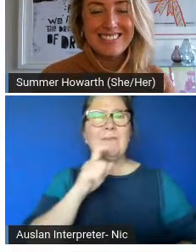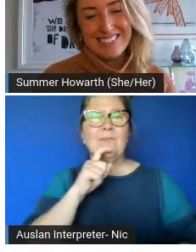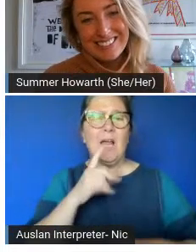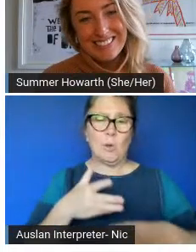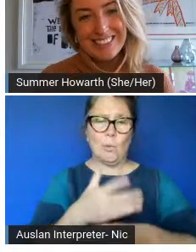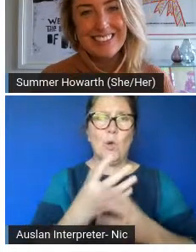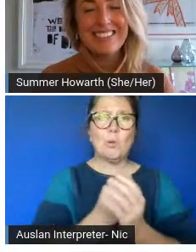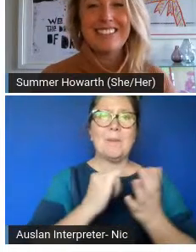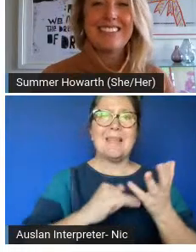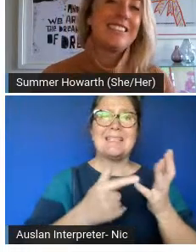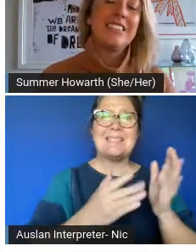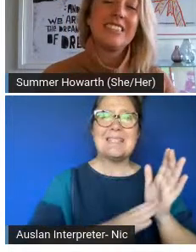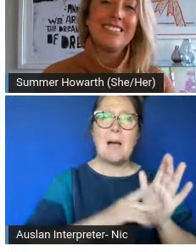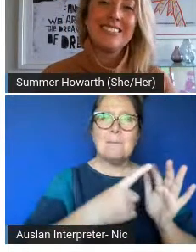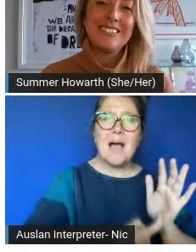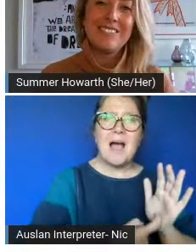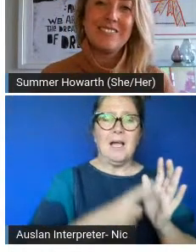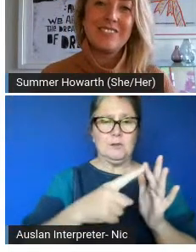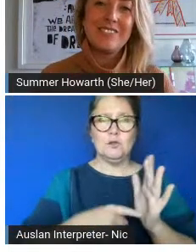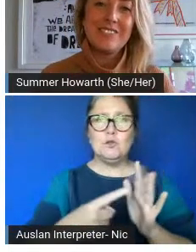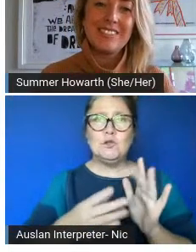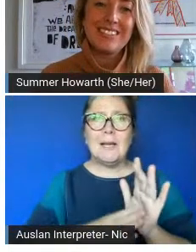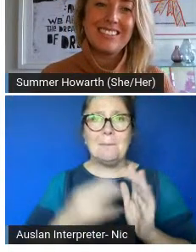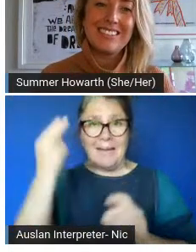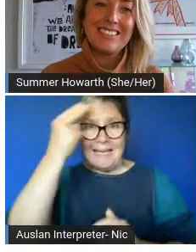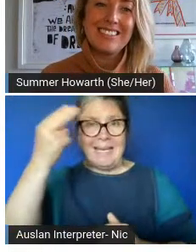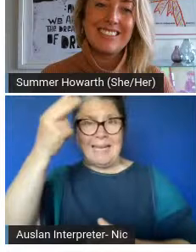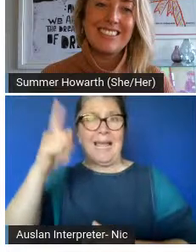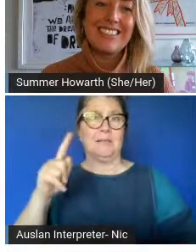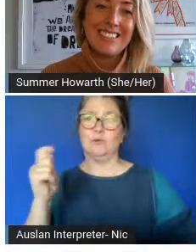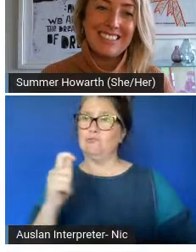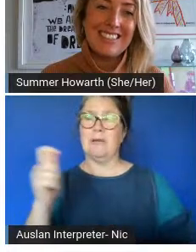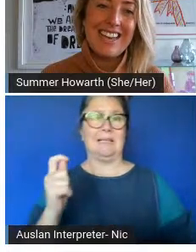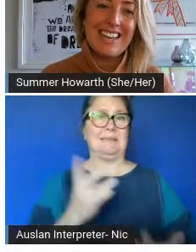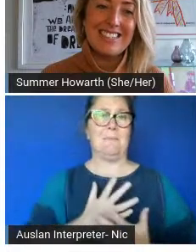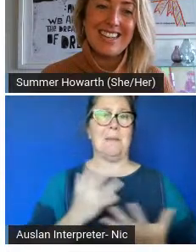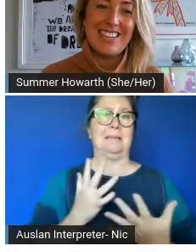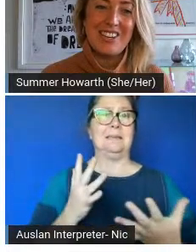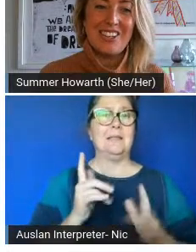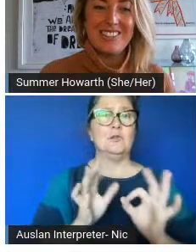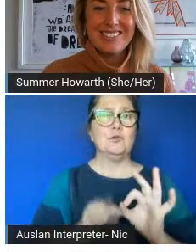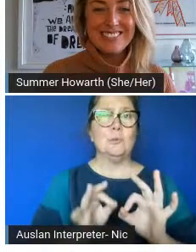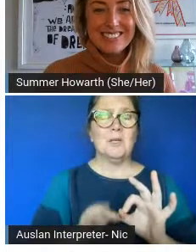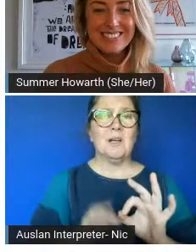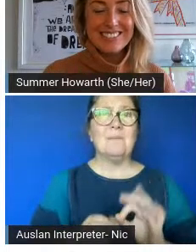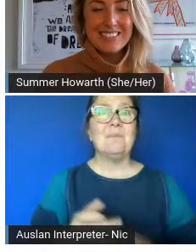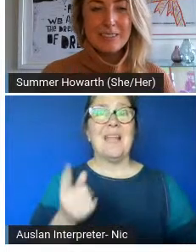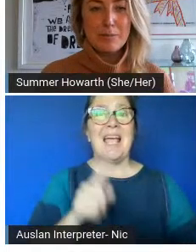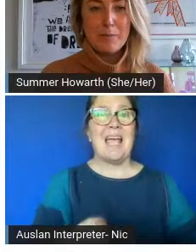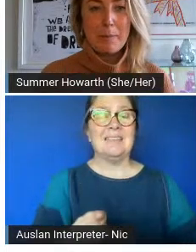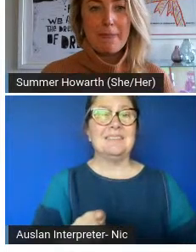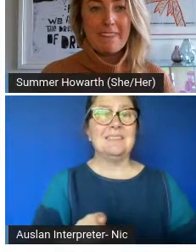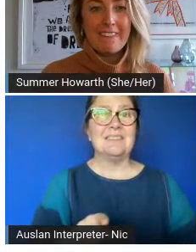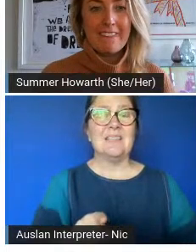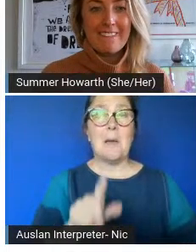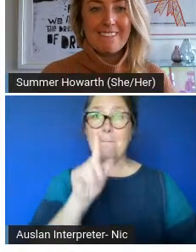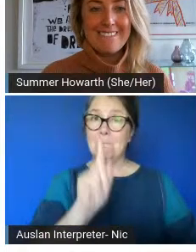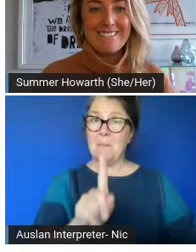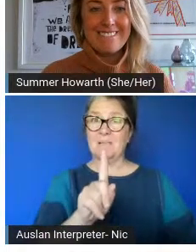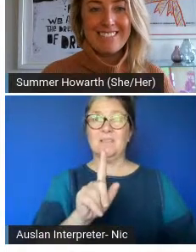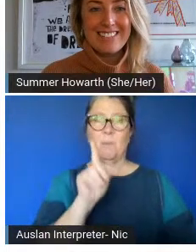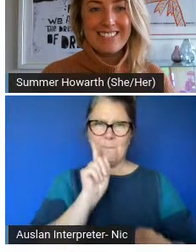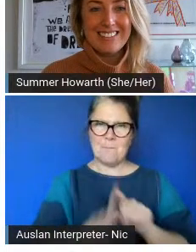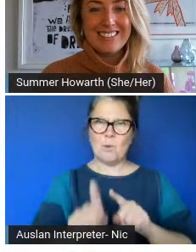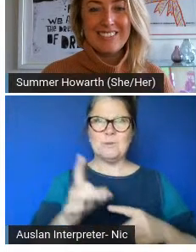Jim as ever. And Nick and Therese are amazing interpreters. Yes, thank you. But most of all, it's been